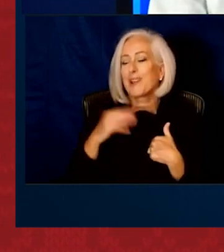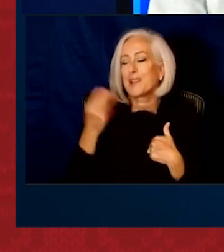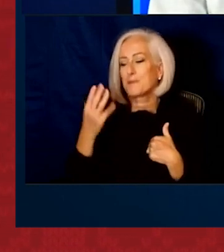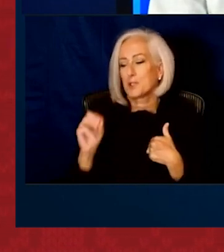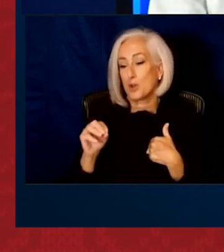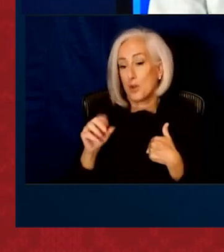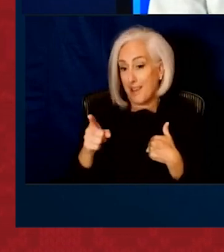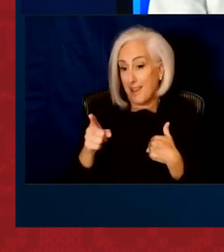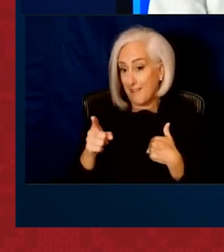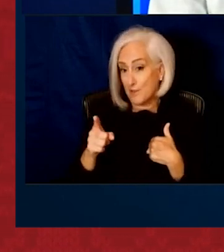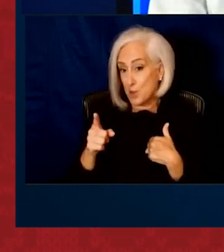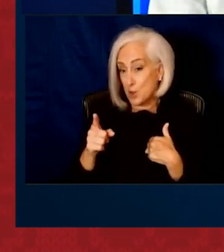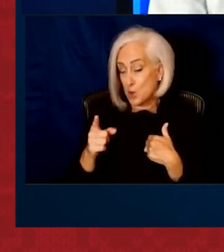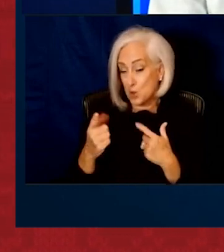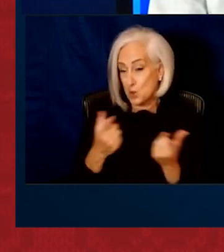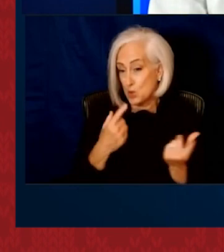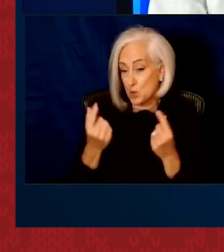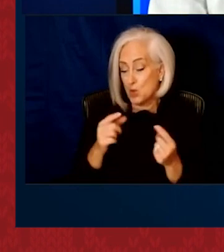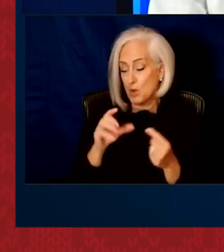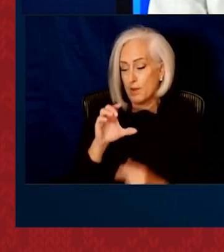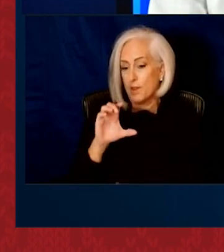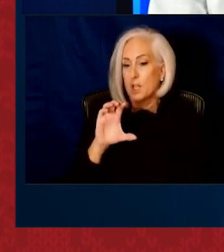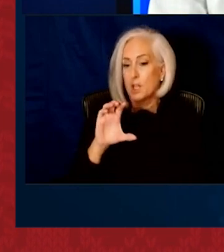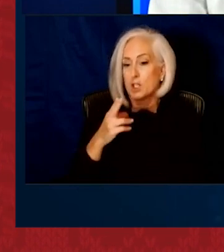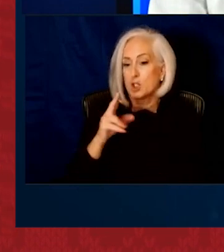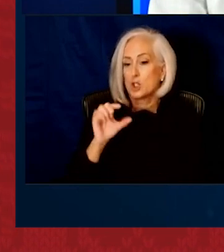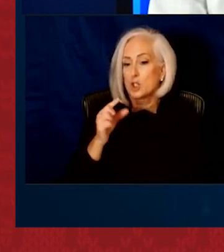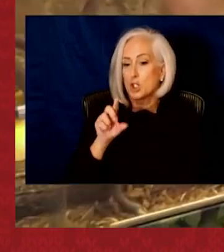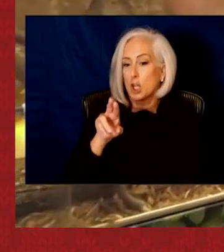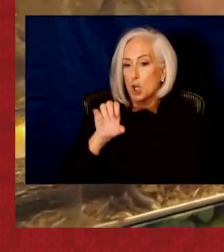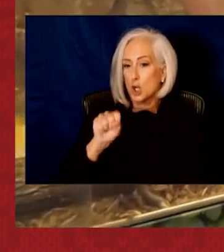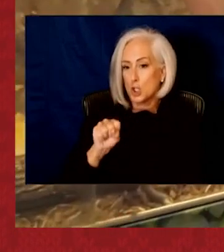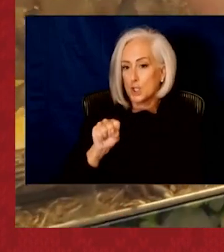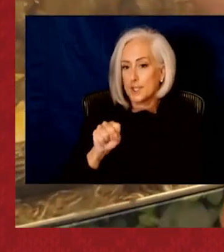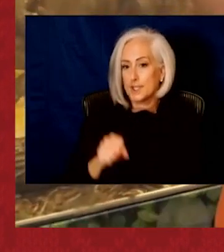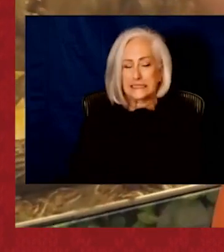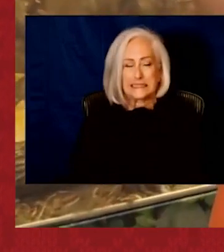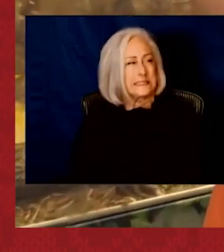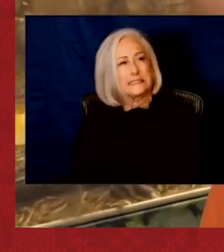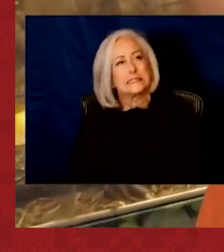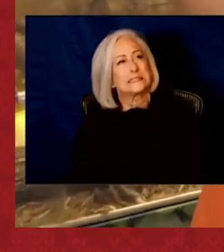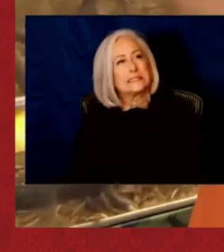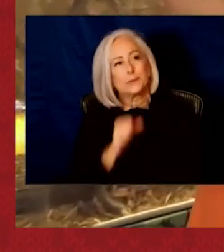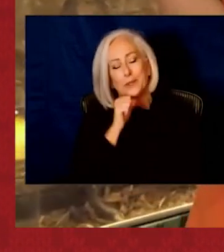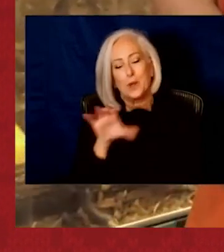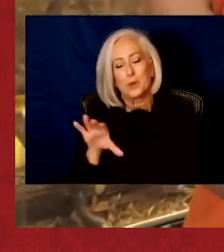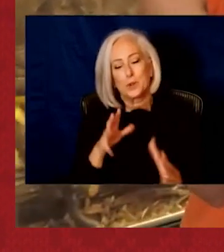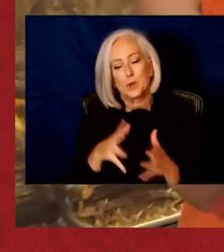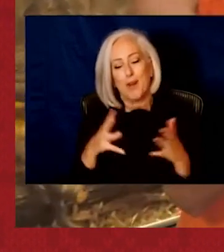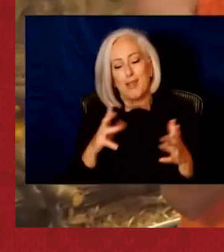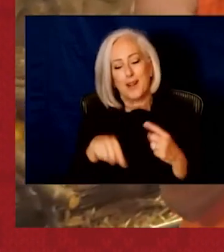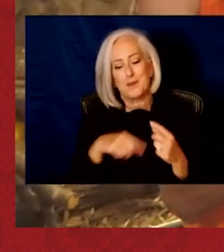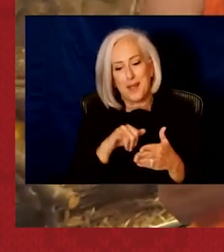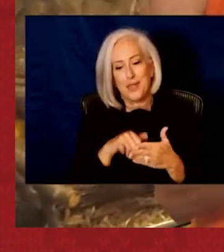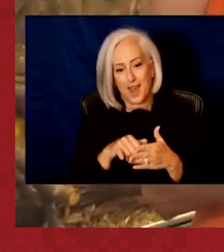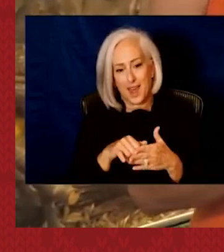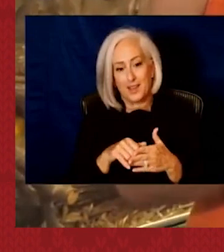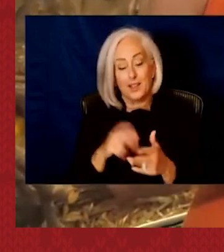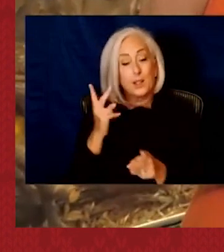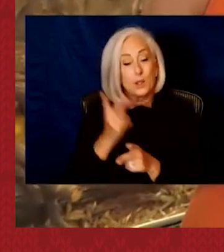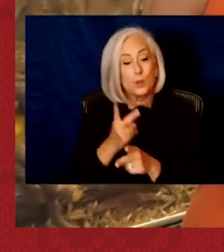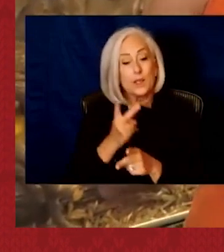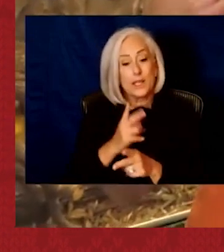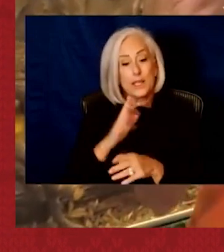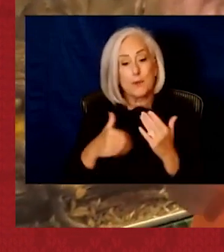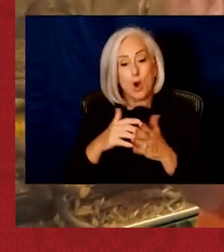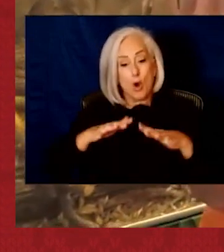Chiggers. We don't do too much about them. Fortunately, we do keep all of our areas that are